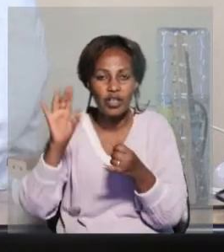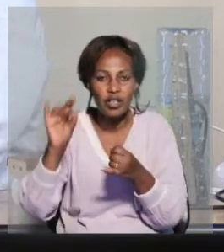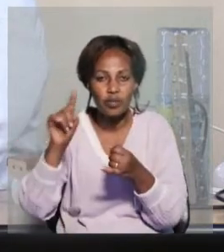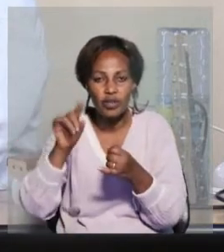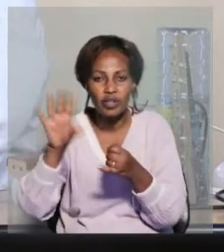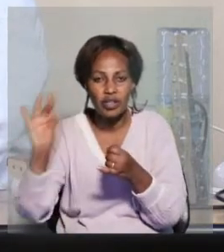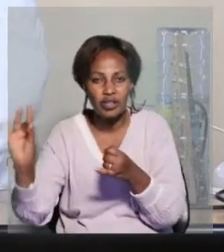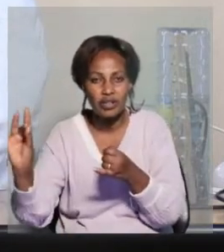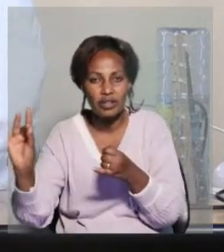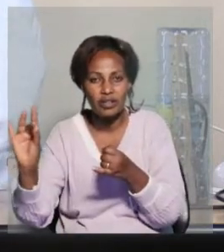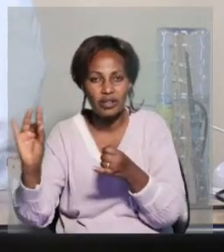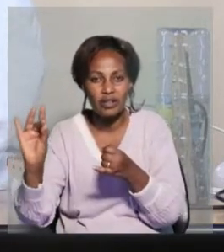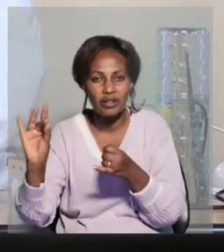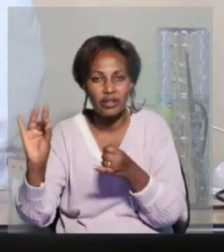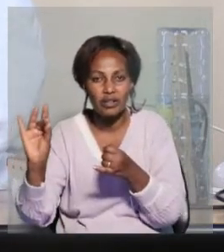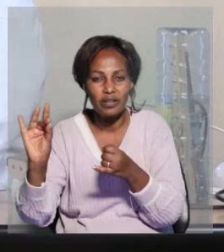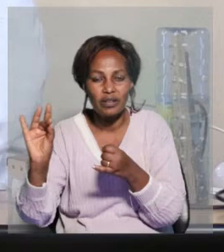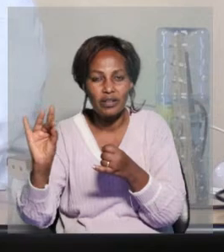8.8.